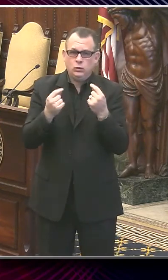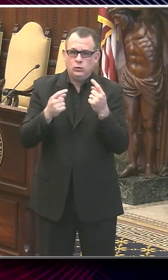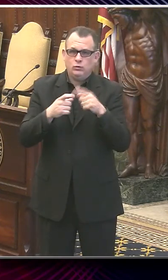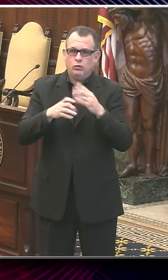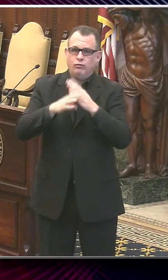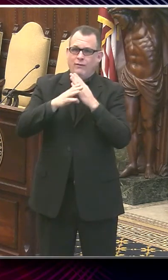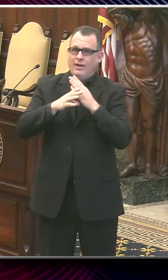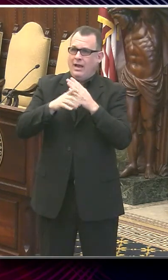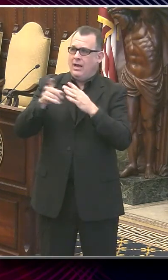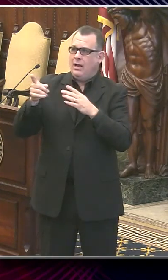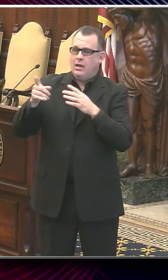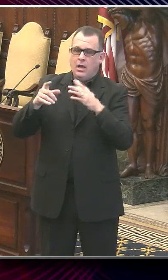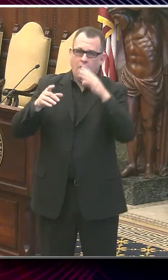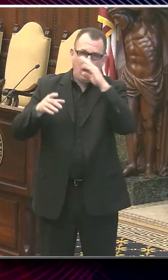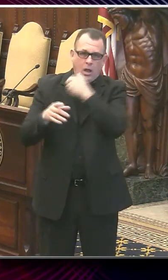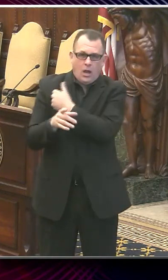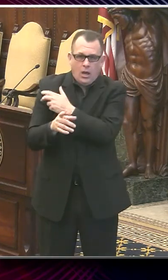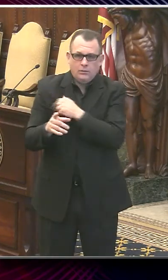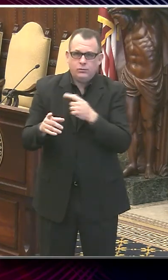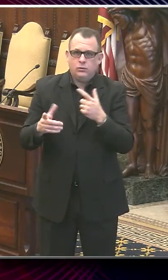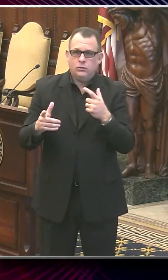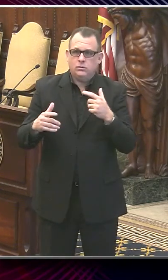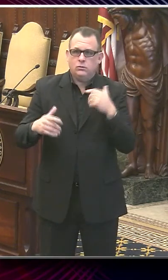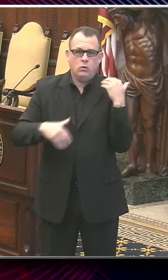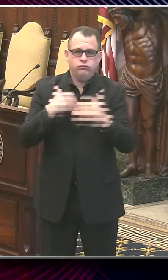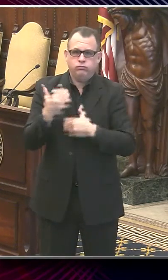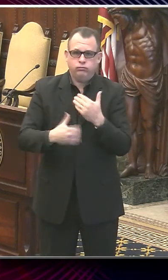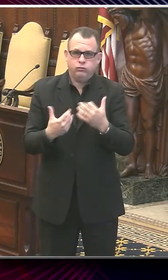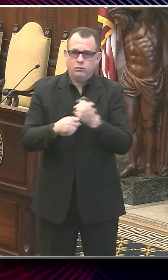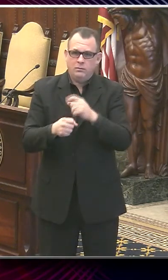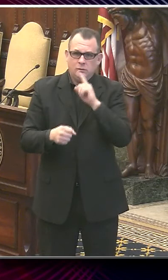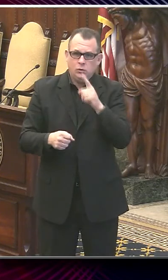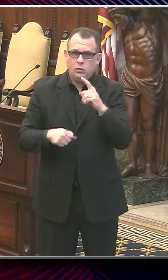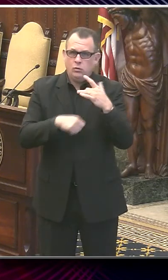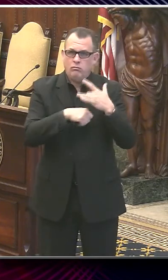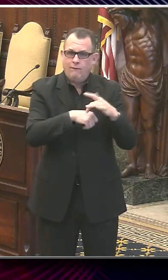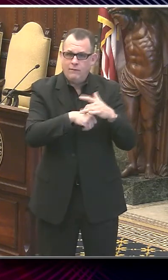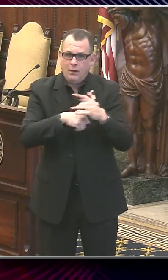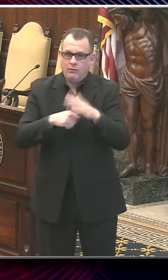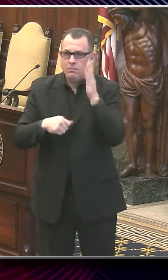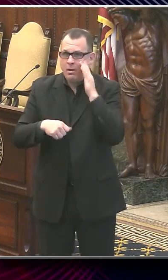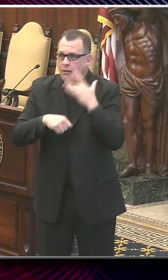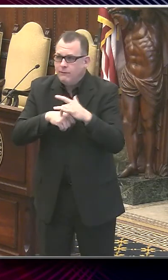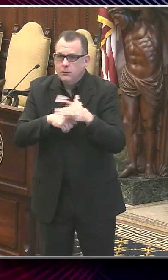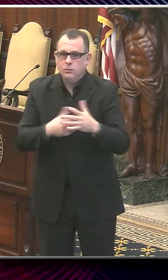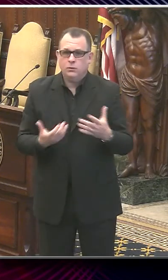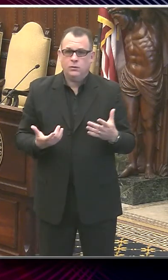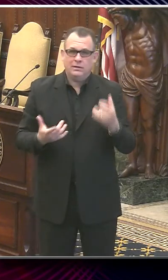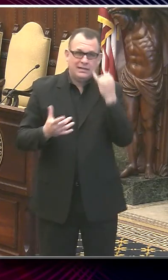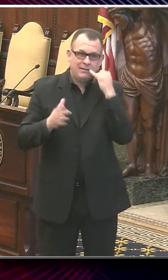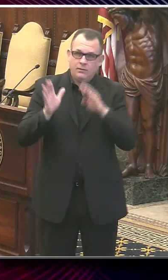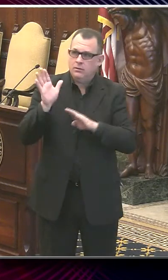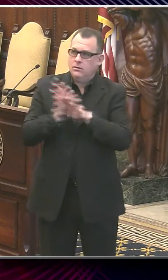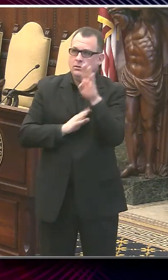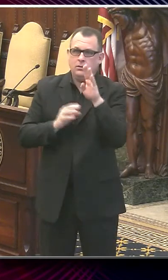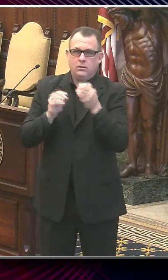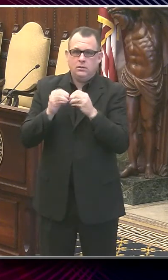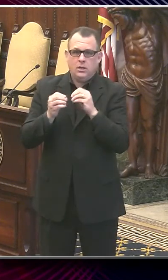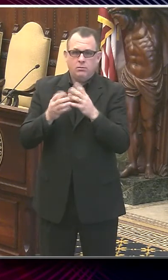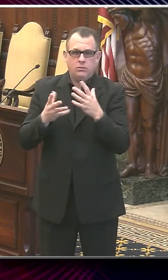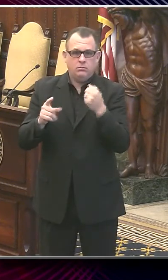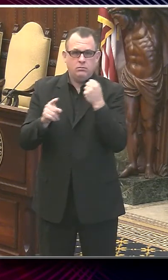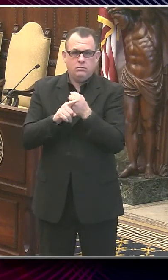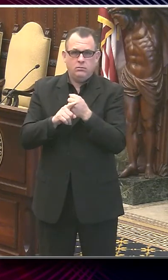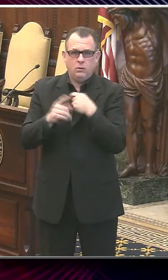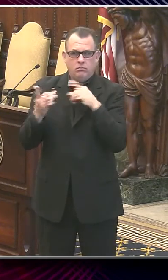hospitals, working with hospitals to make for a possible surge? So we're in very close contact with the hospitals and